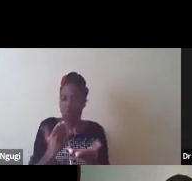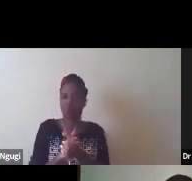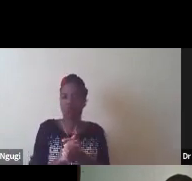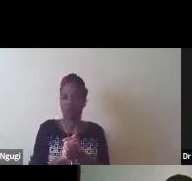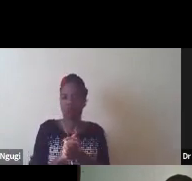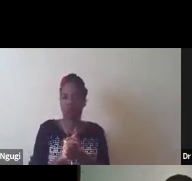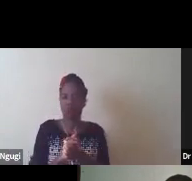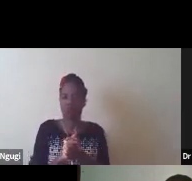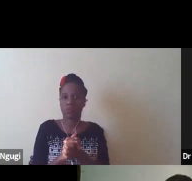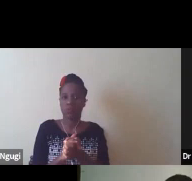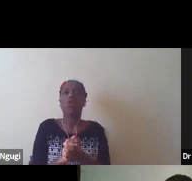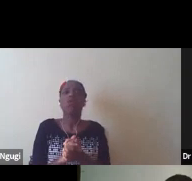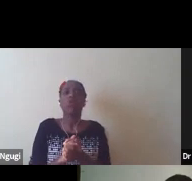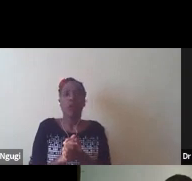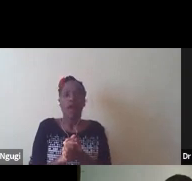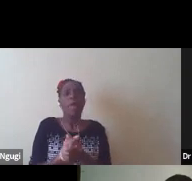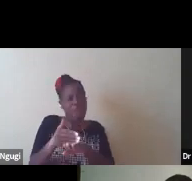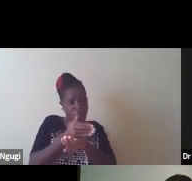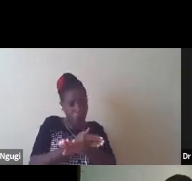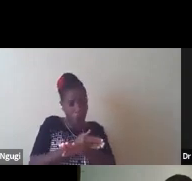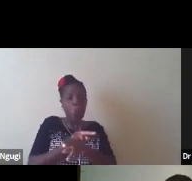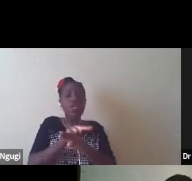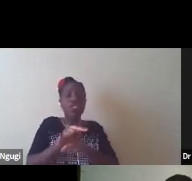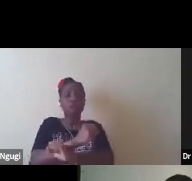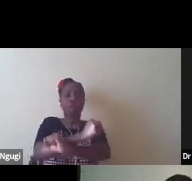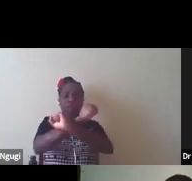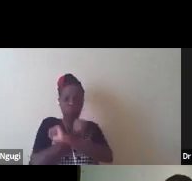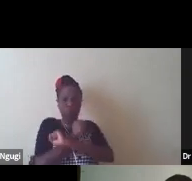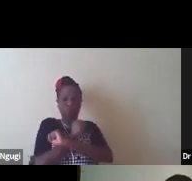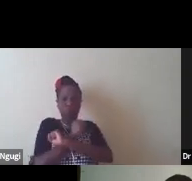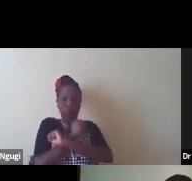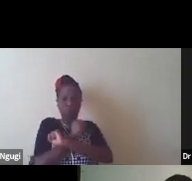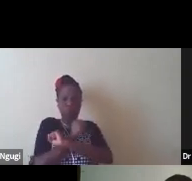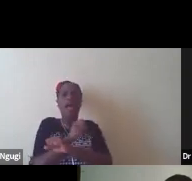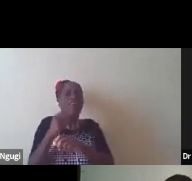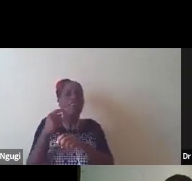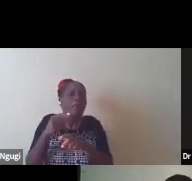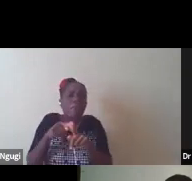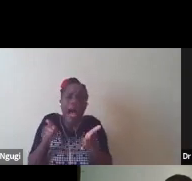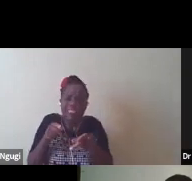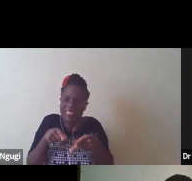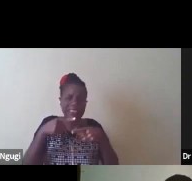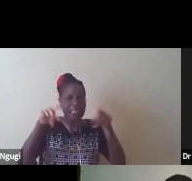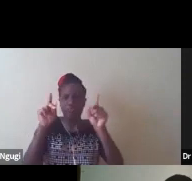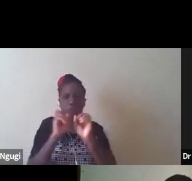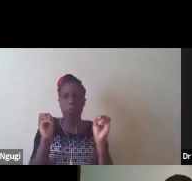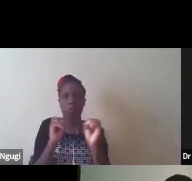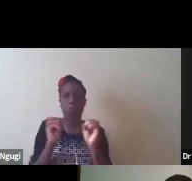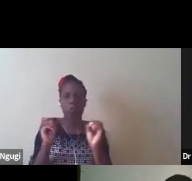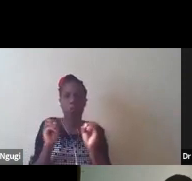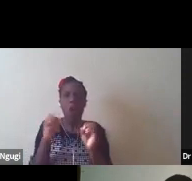with counter-aggression, to be able to subdue him. Invariably, even when you've been able to succeed, he comes out and you are